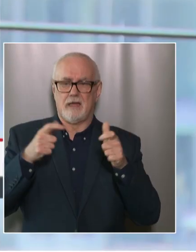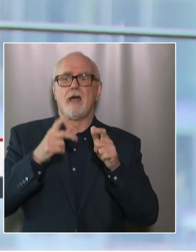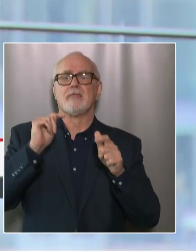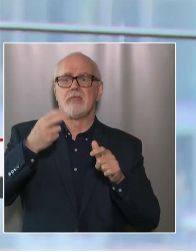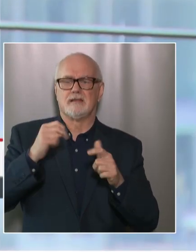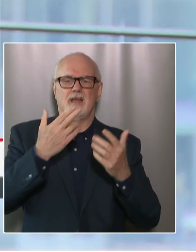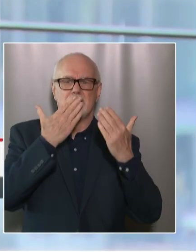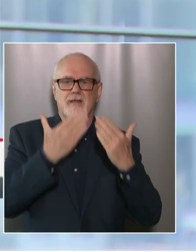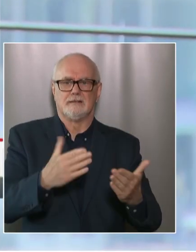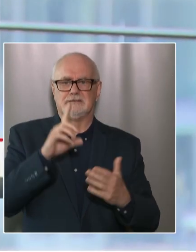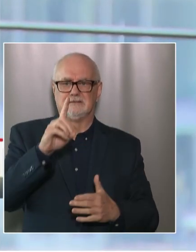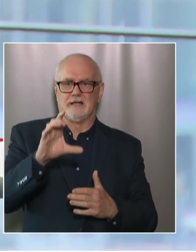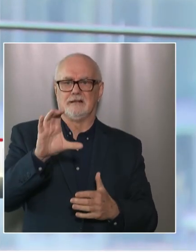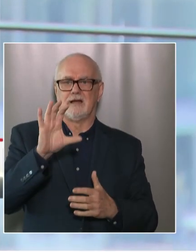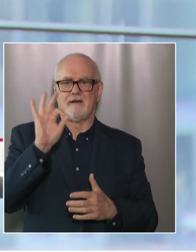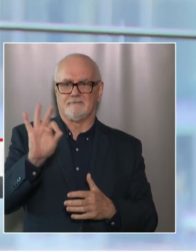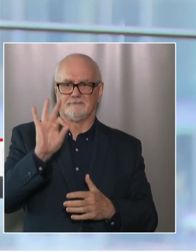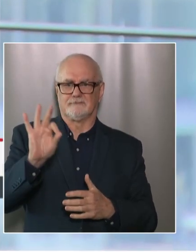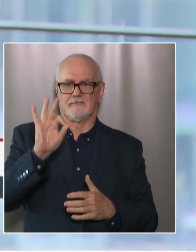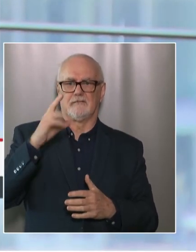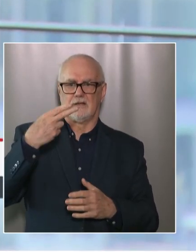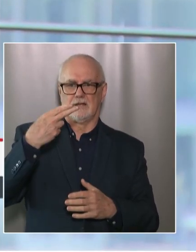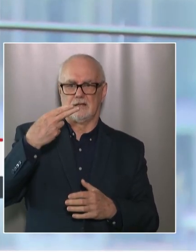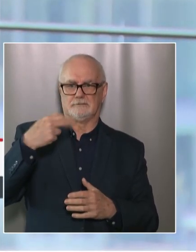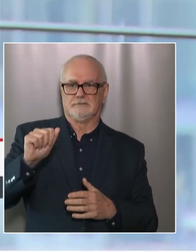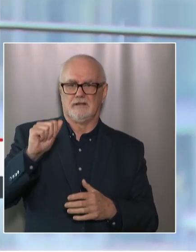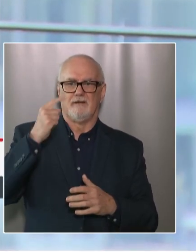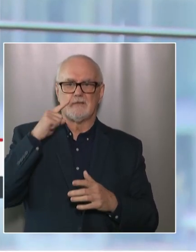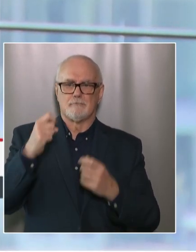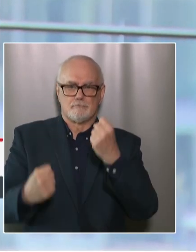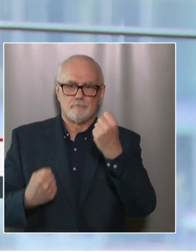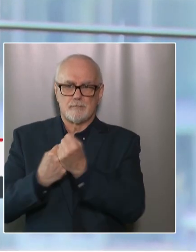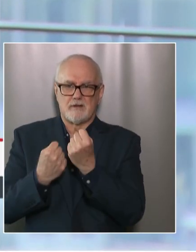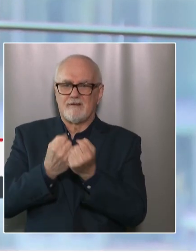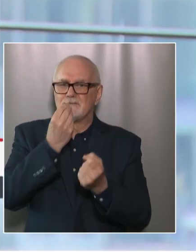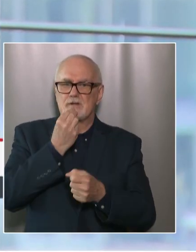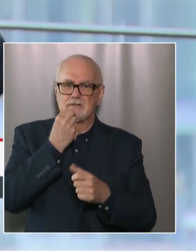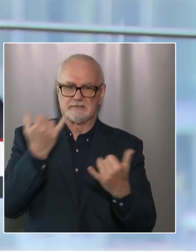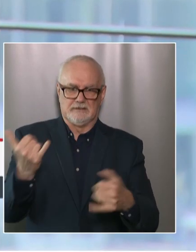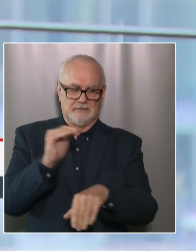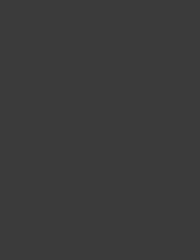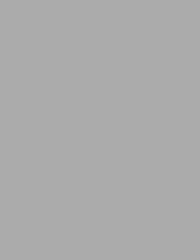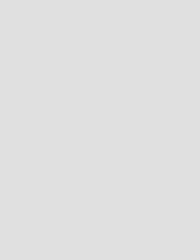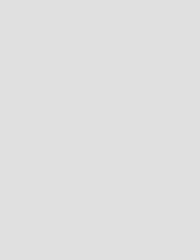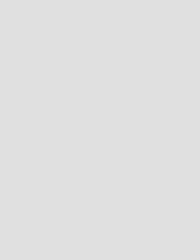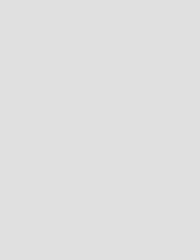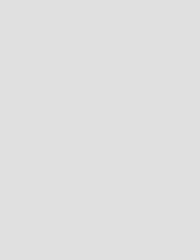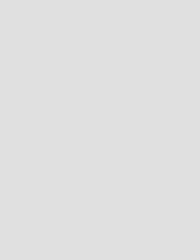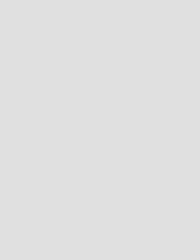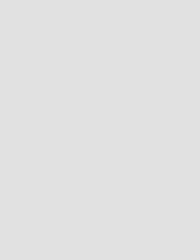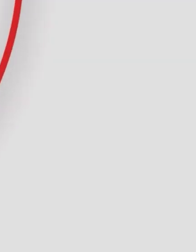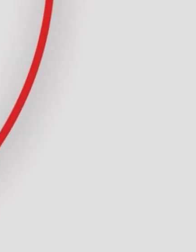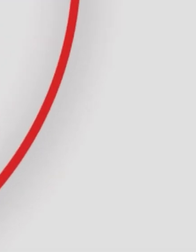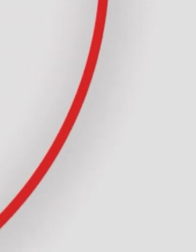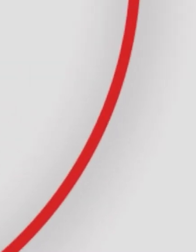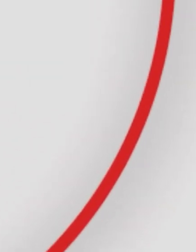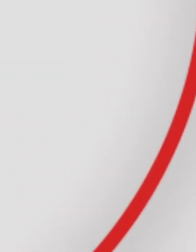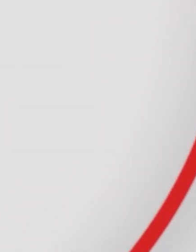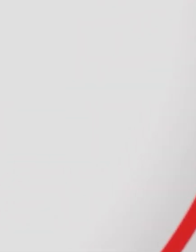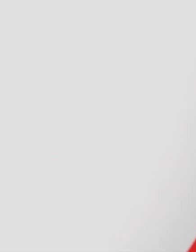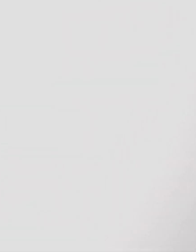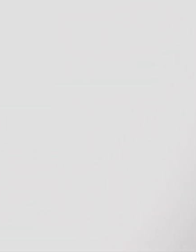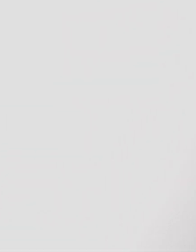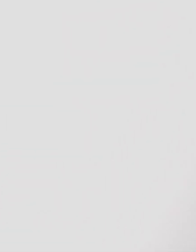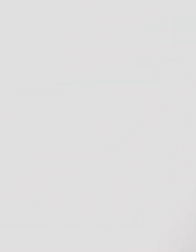thank DCHFA for sponsoring the food this afternoon. Thank you.